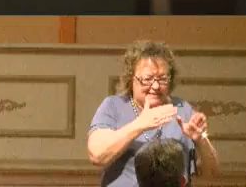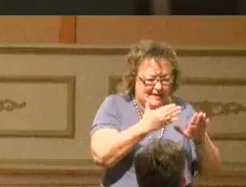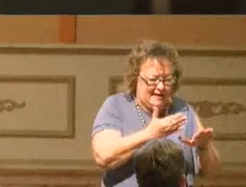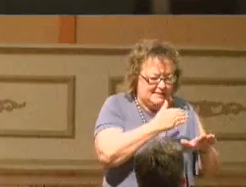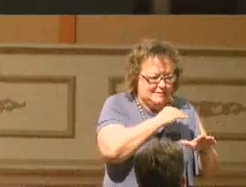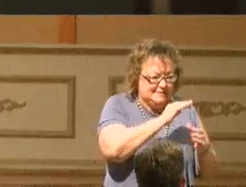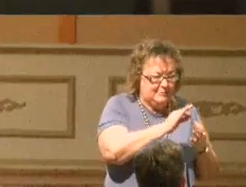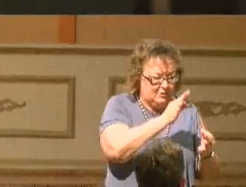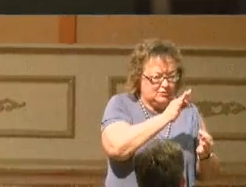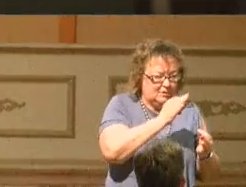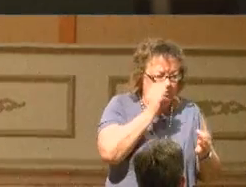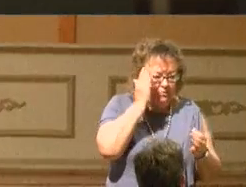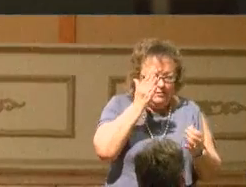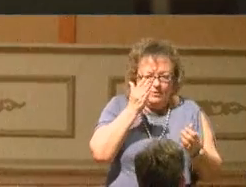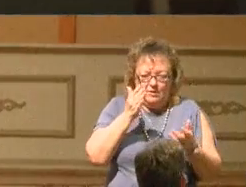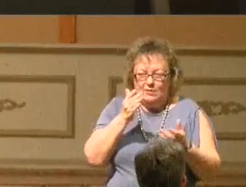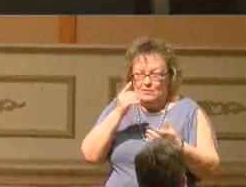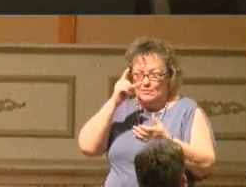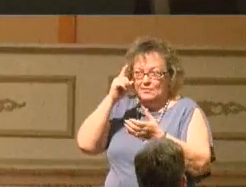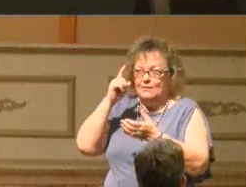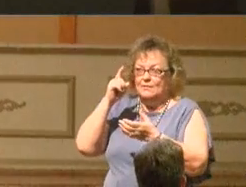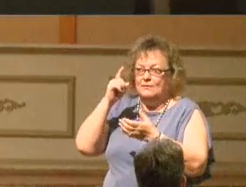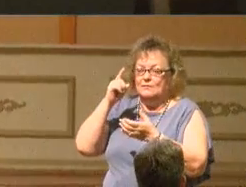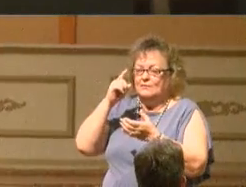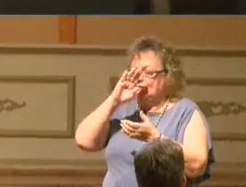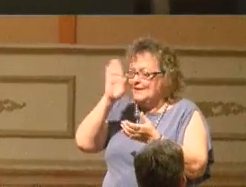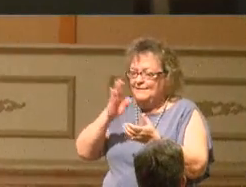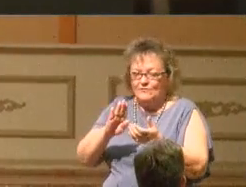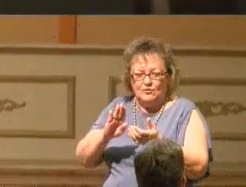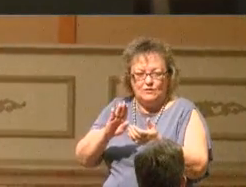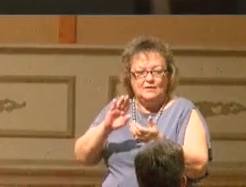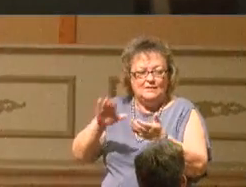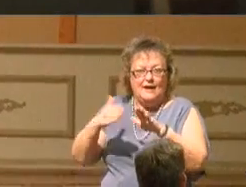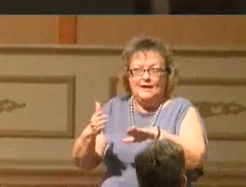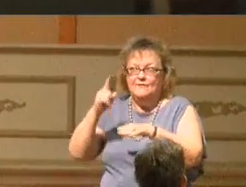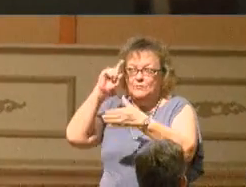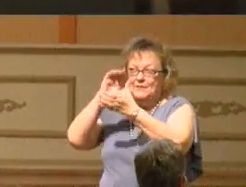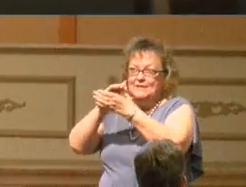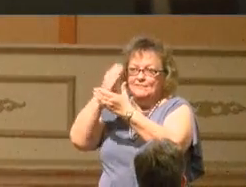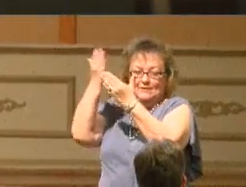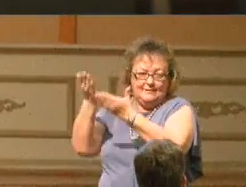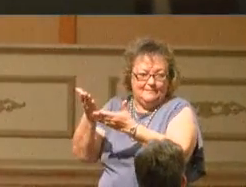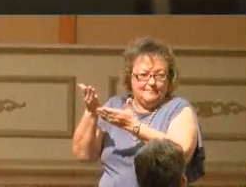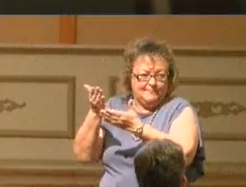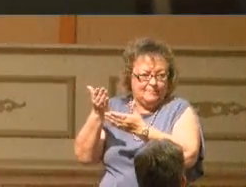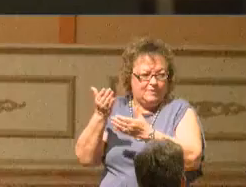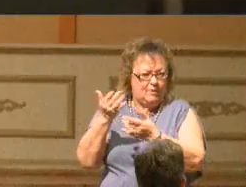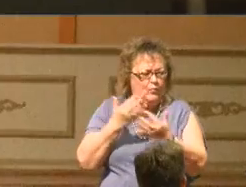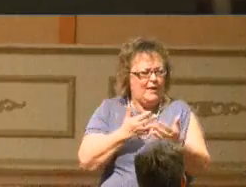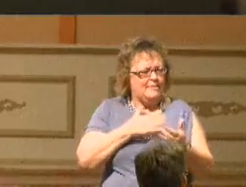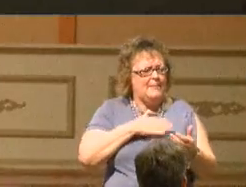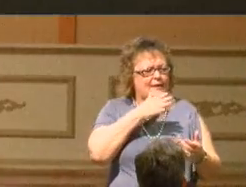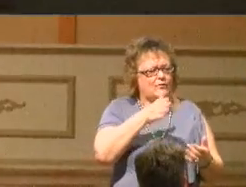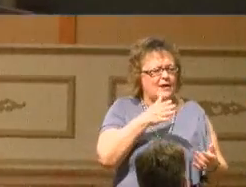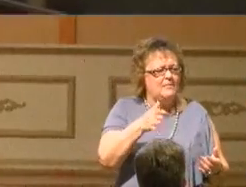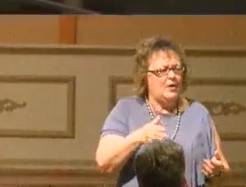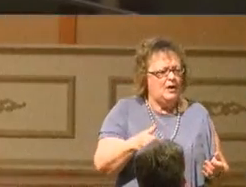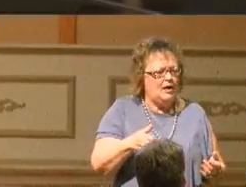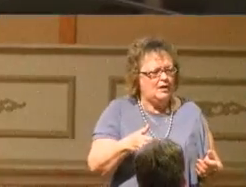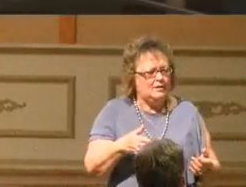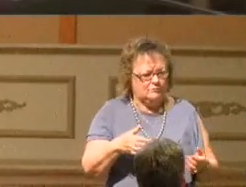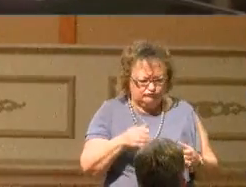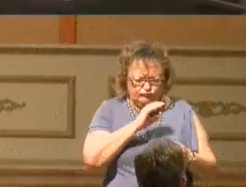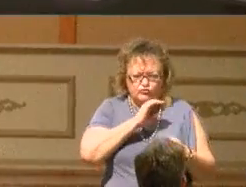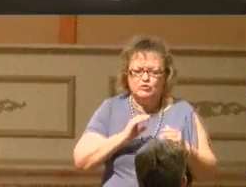believeth on me shall never die. Oh, wait a minute. My grandma, she